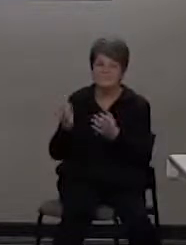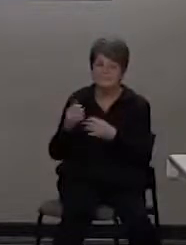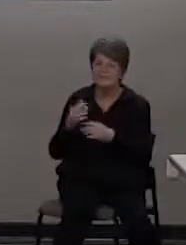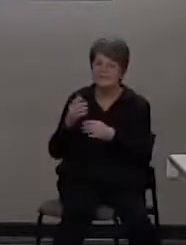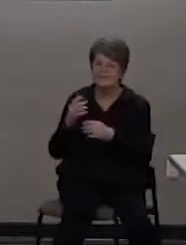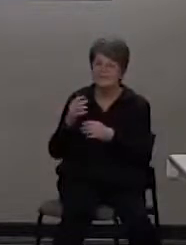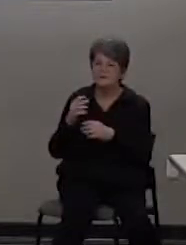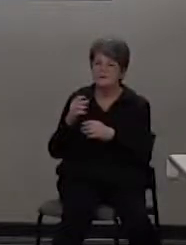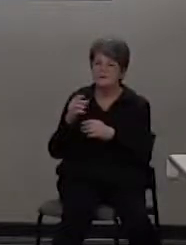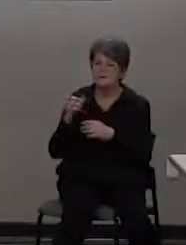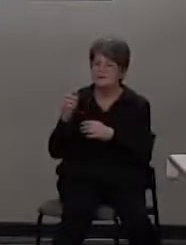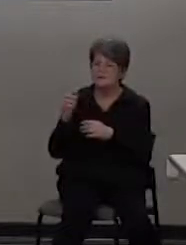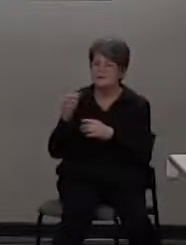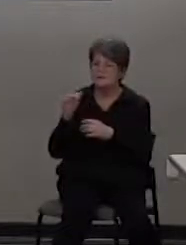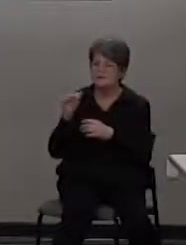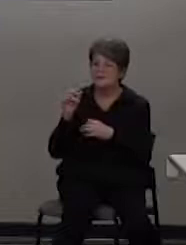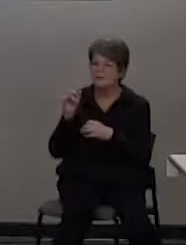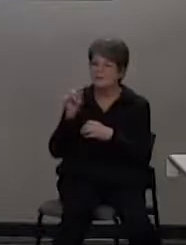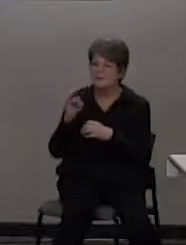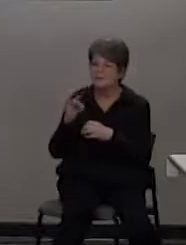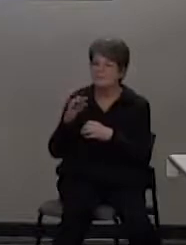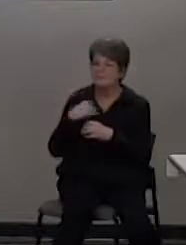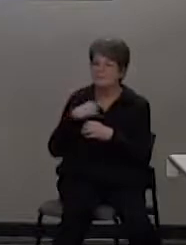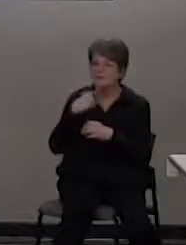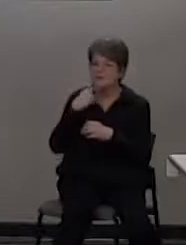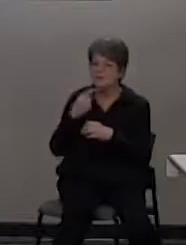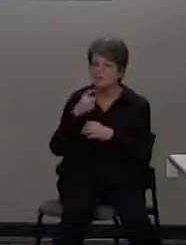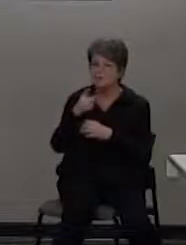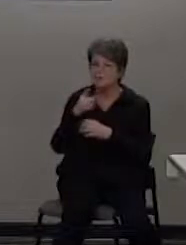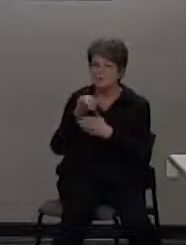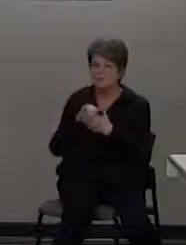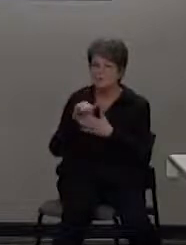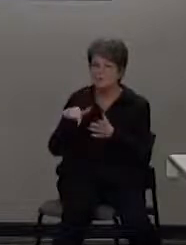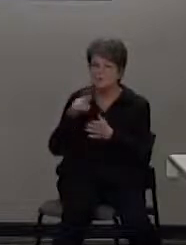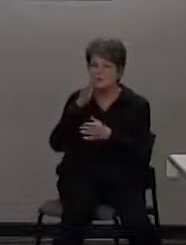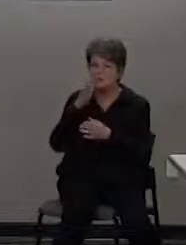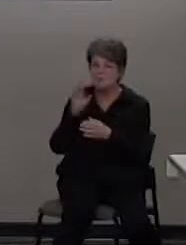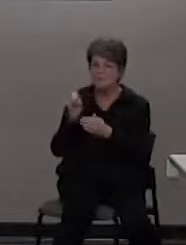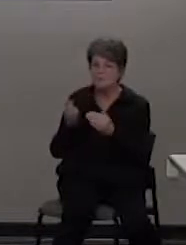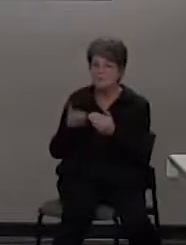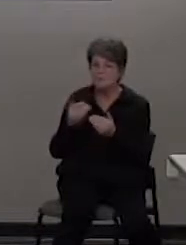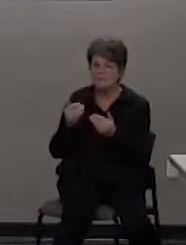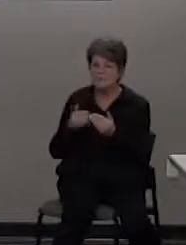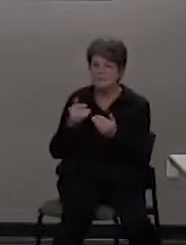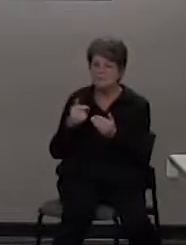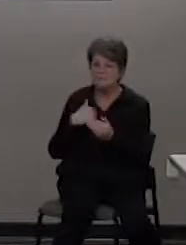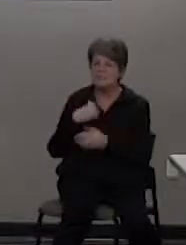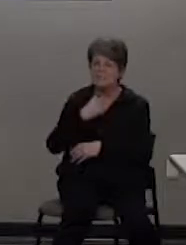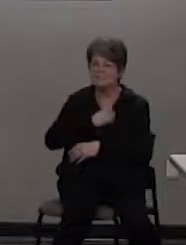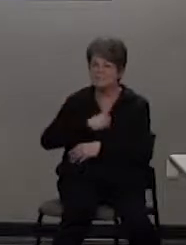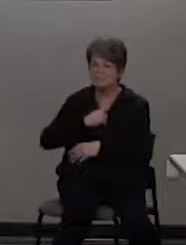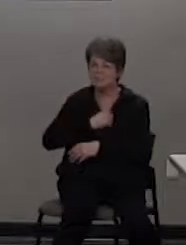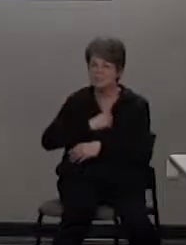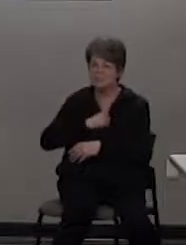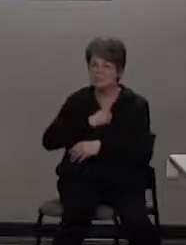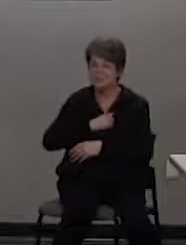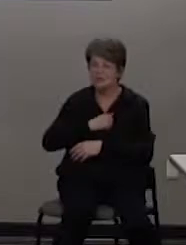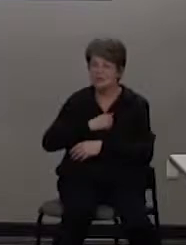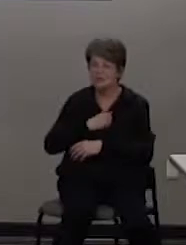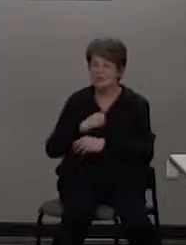that we have to Mr. Kaywood? Yes. If I told you that this was going to be easy, then I apologize